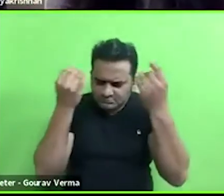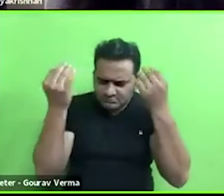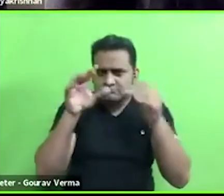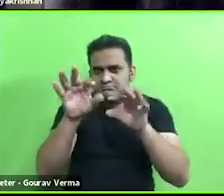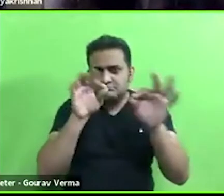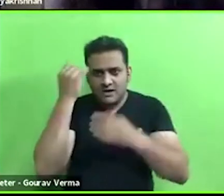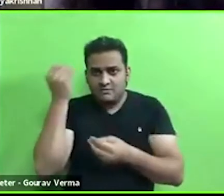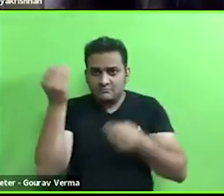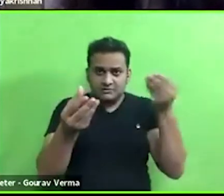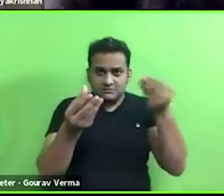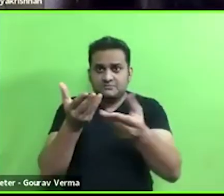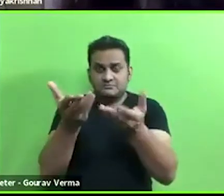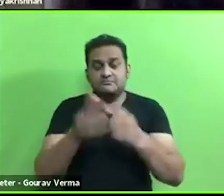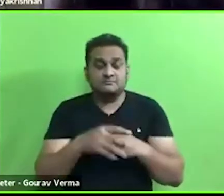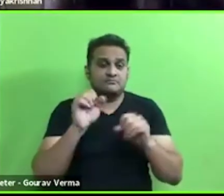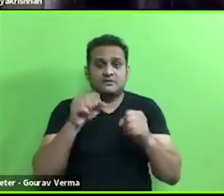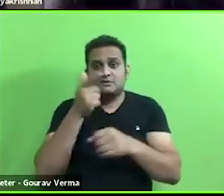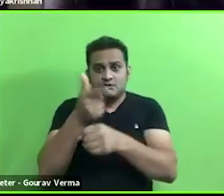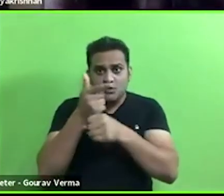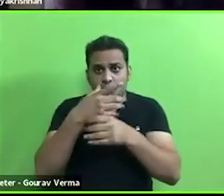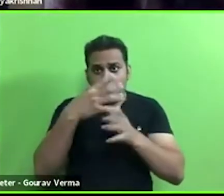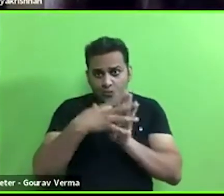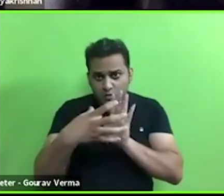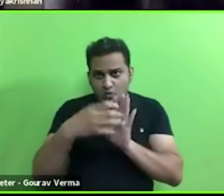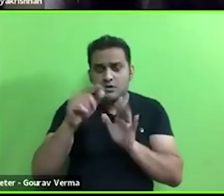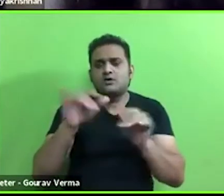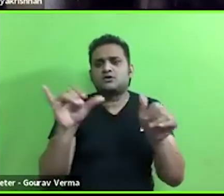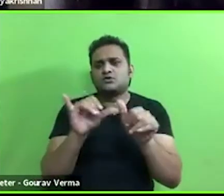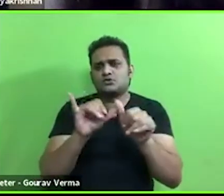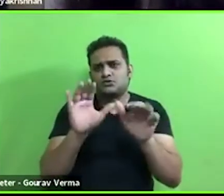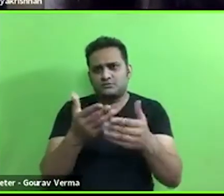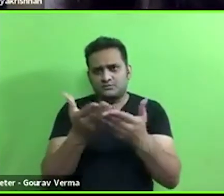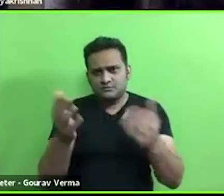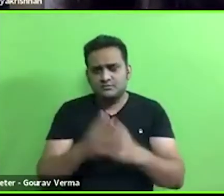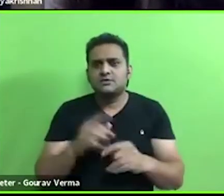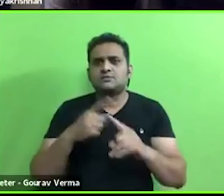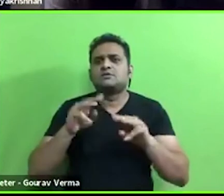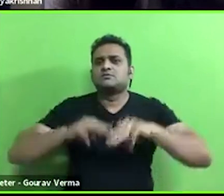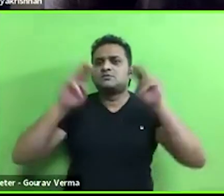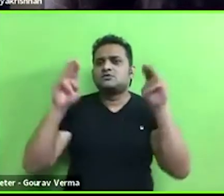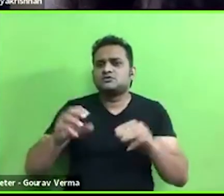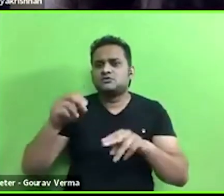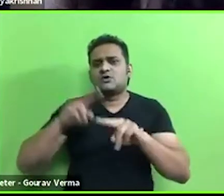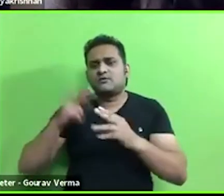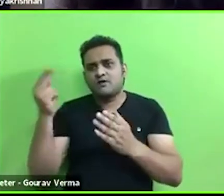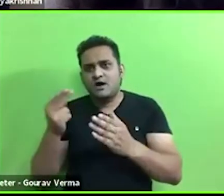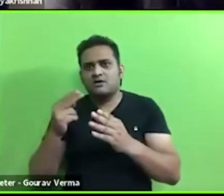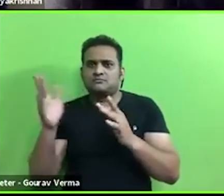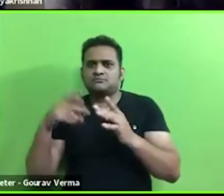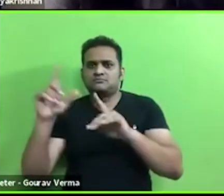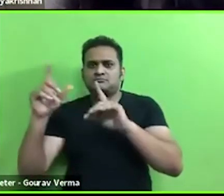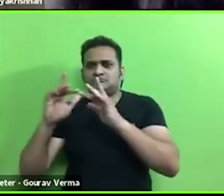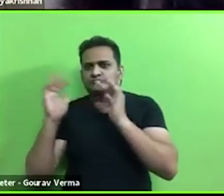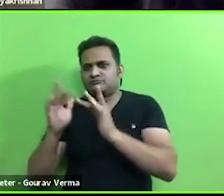raised today. So yes, the recording will be available on YouTube on the Museum of Art and Photography's channel. And you can